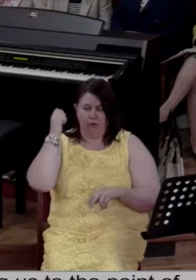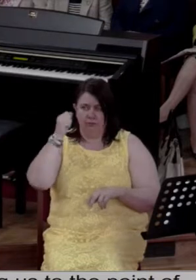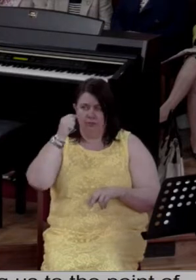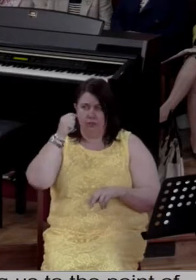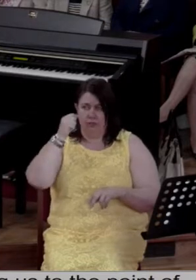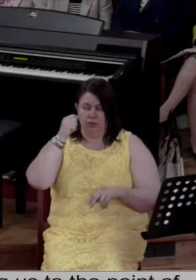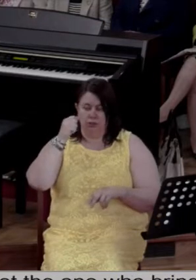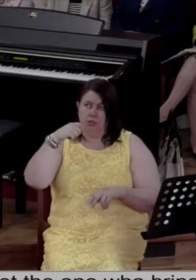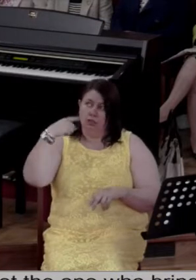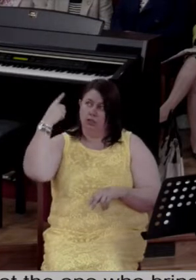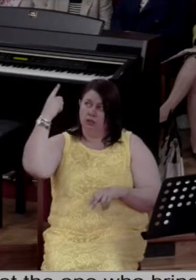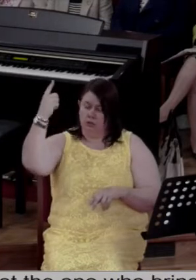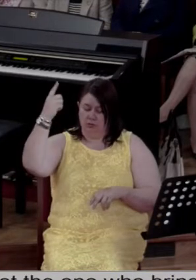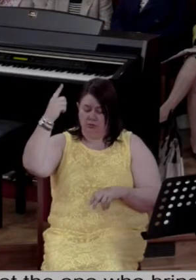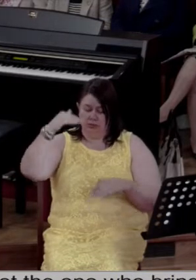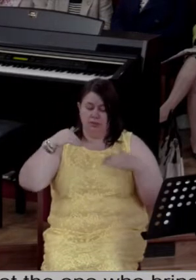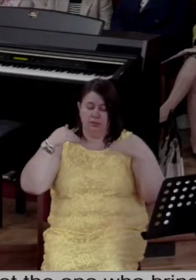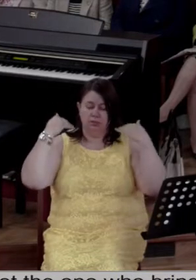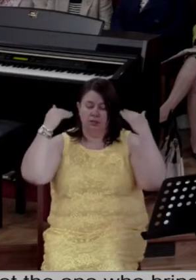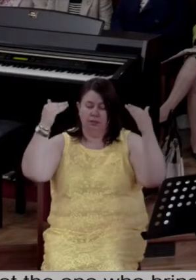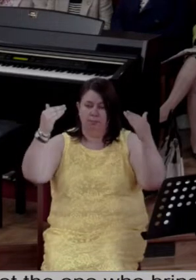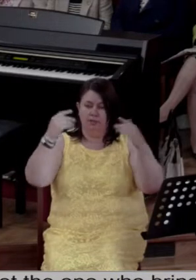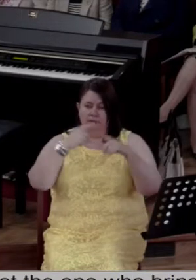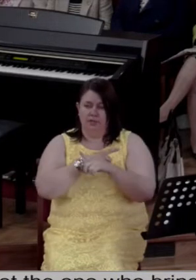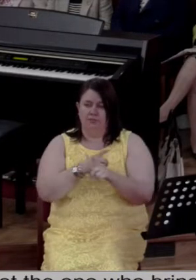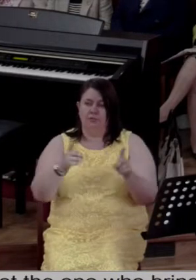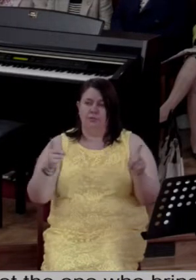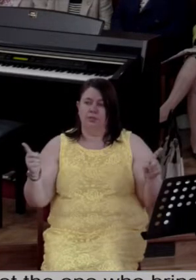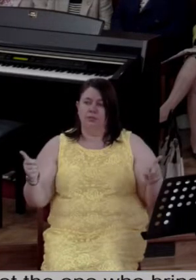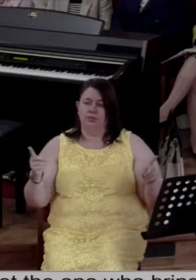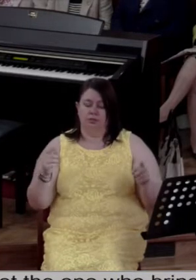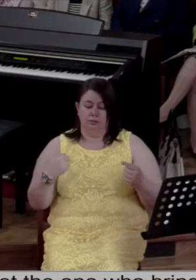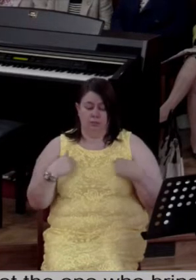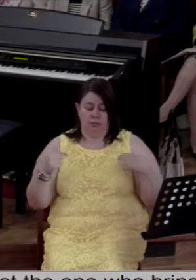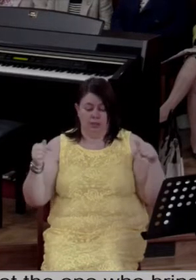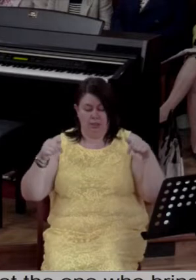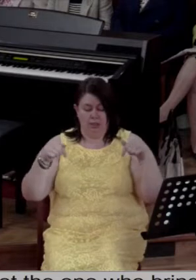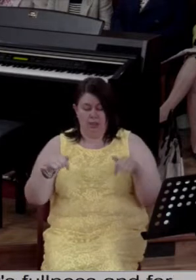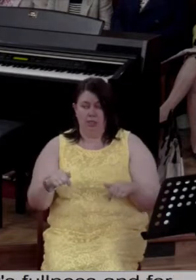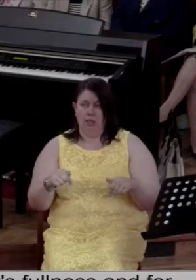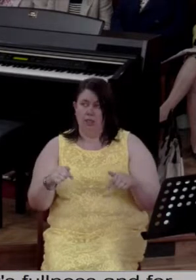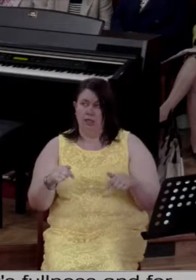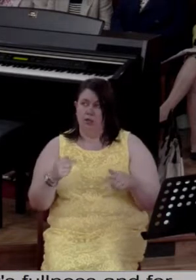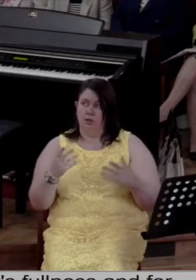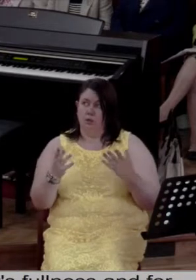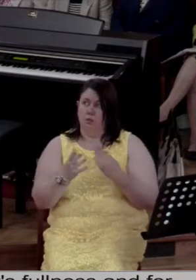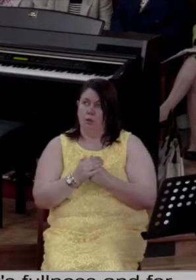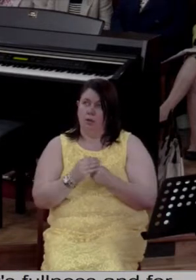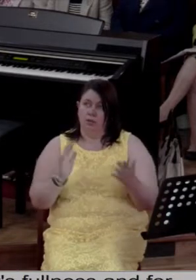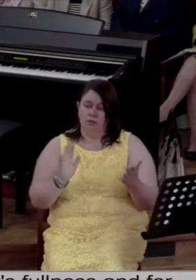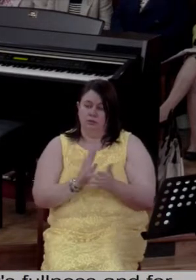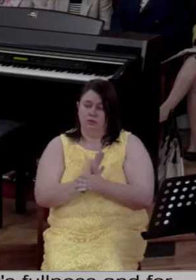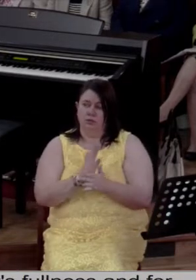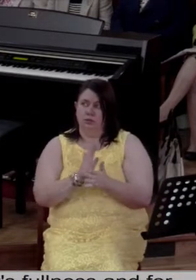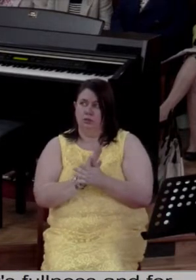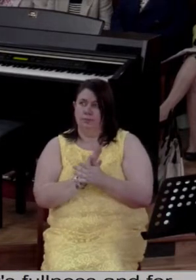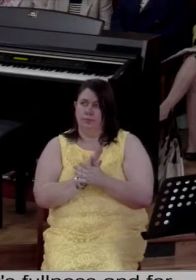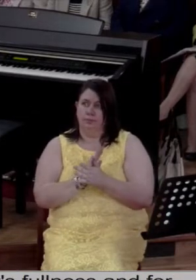of lords. We come before you this morning with awe and wonder, with joy and